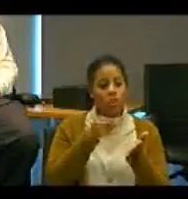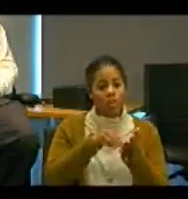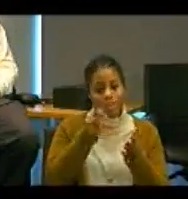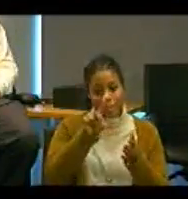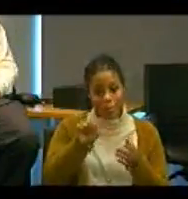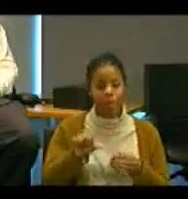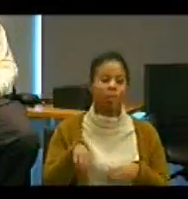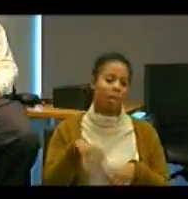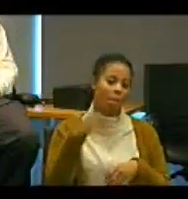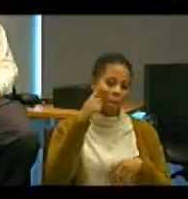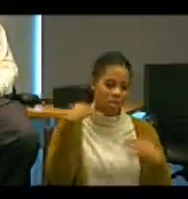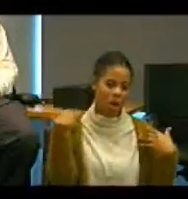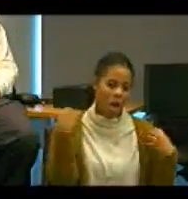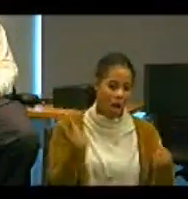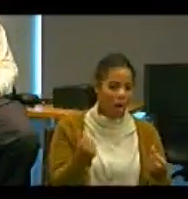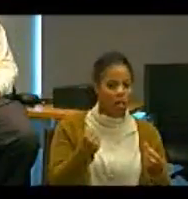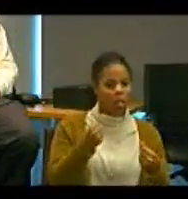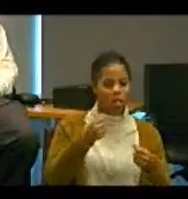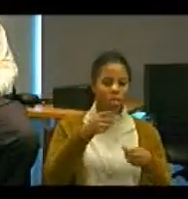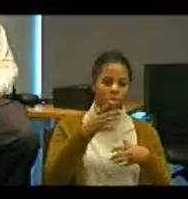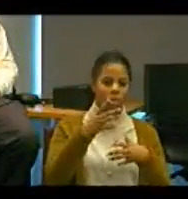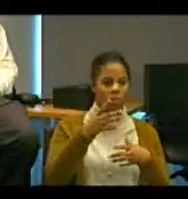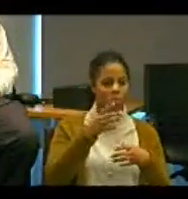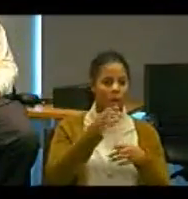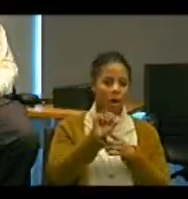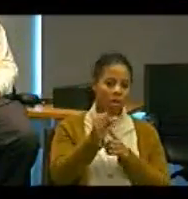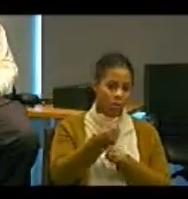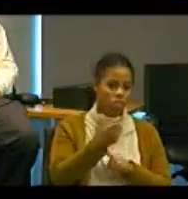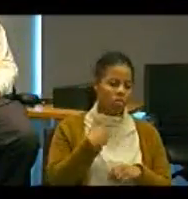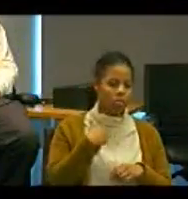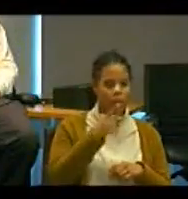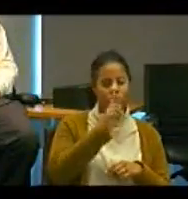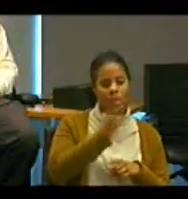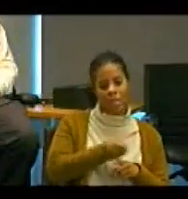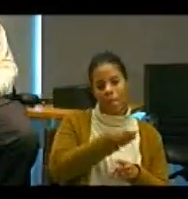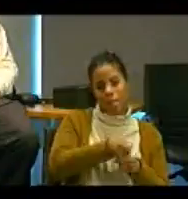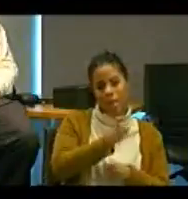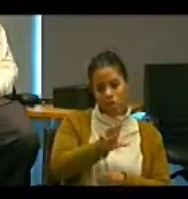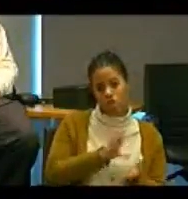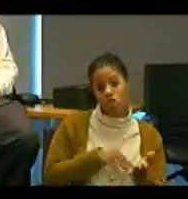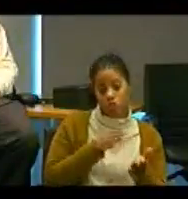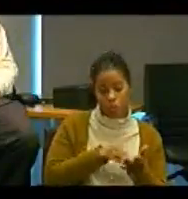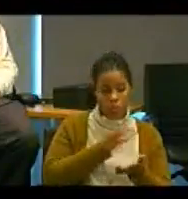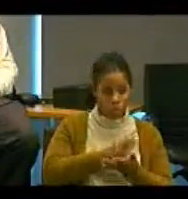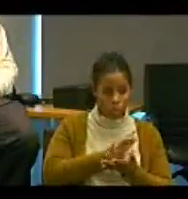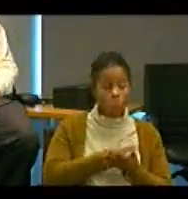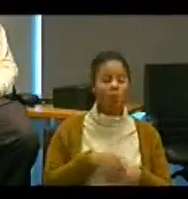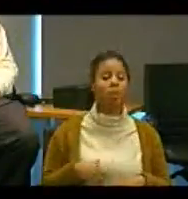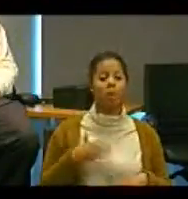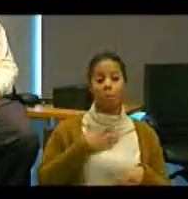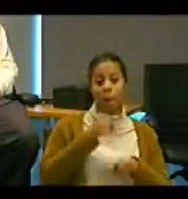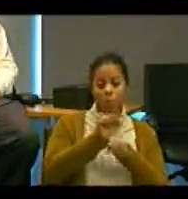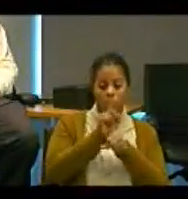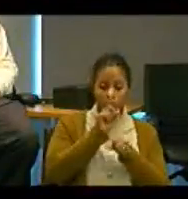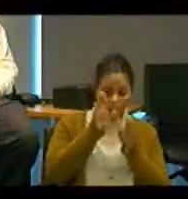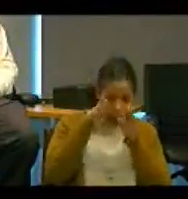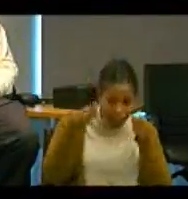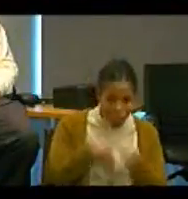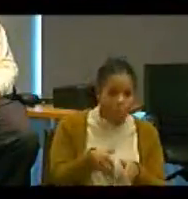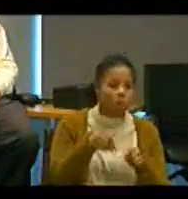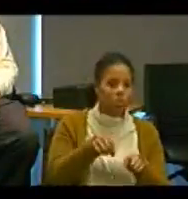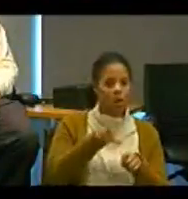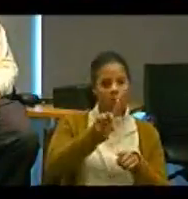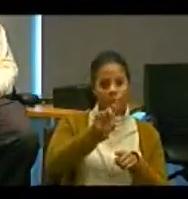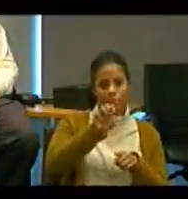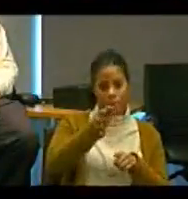their experiences in schools, and particular with school discipline. I anchor my work in ethnographic methods and narrative inquiry to breathe